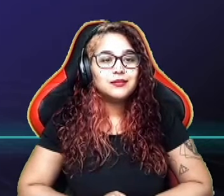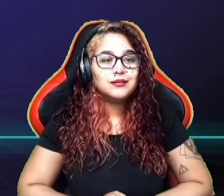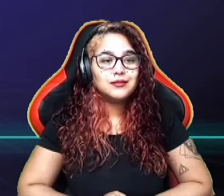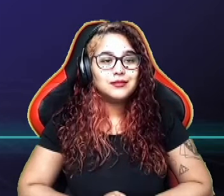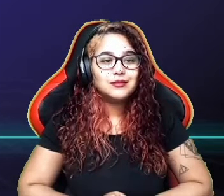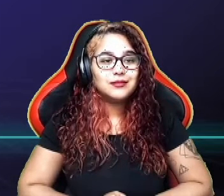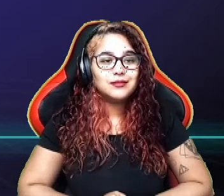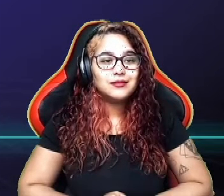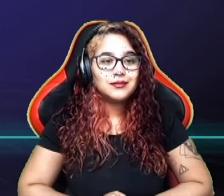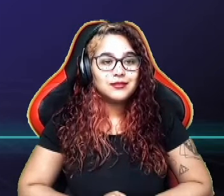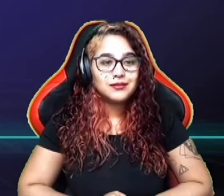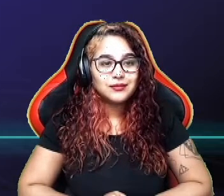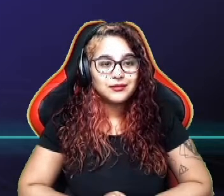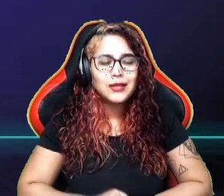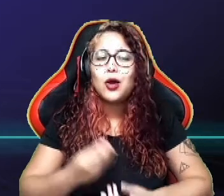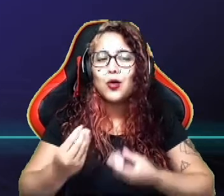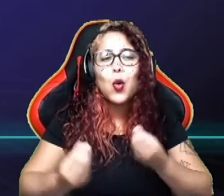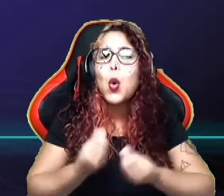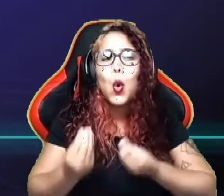And in that context,